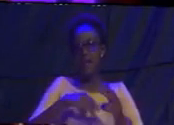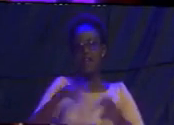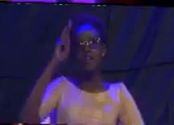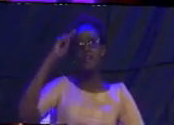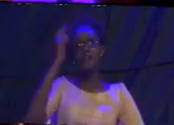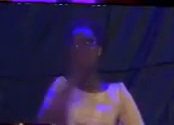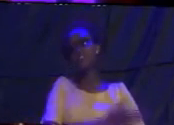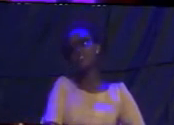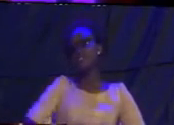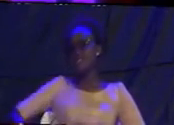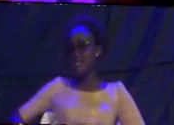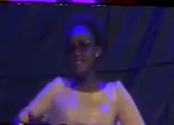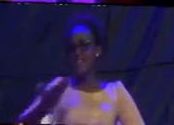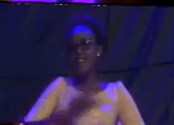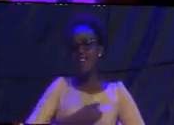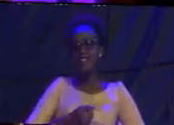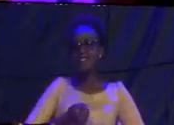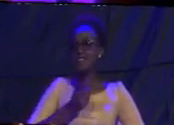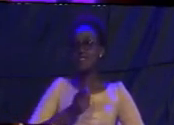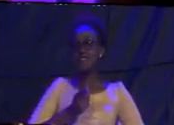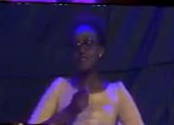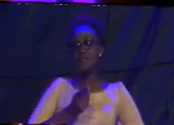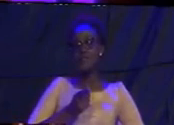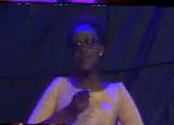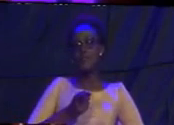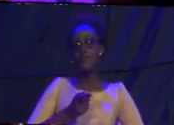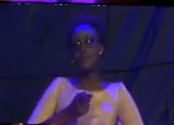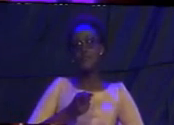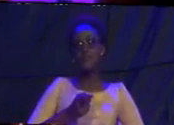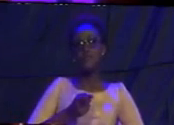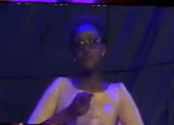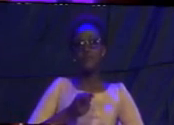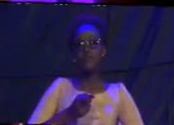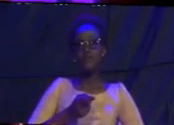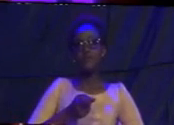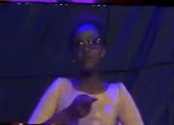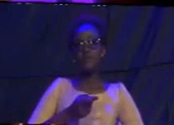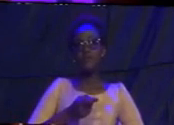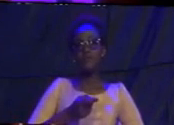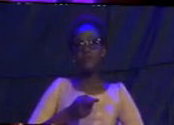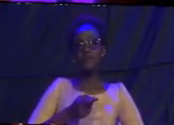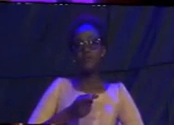possessions, and remembered the hunger of many years in the